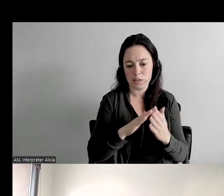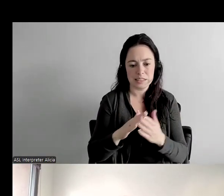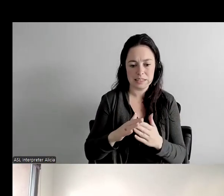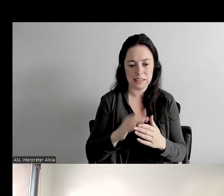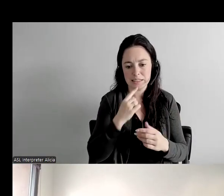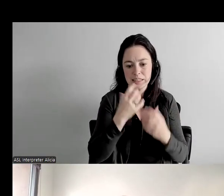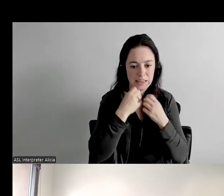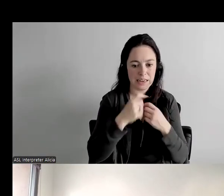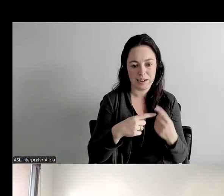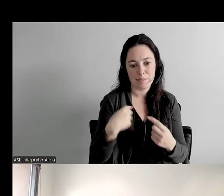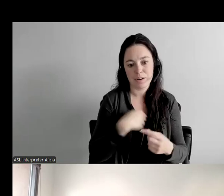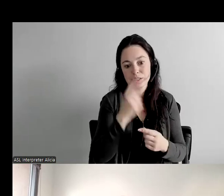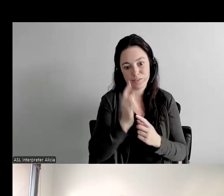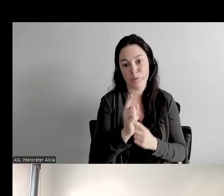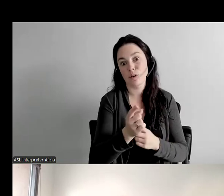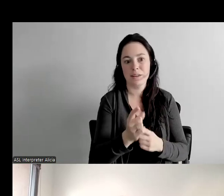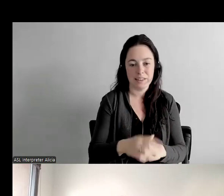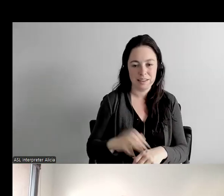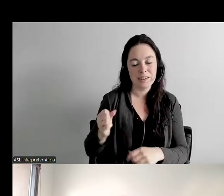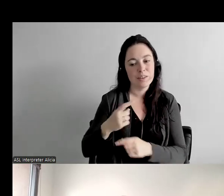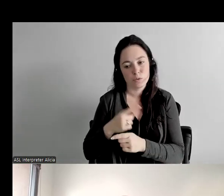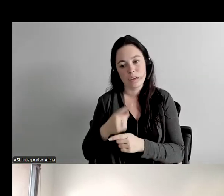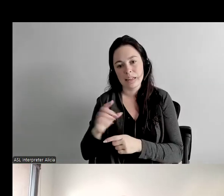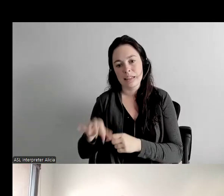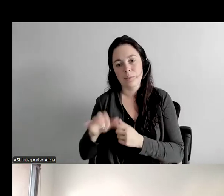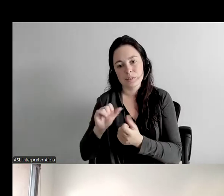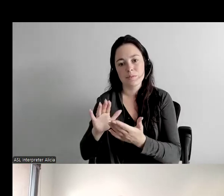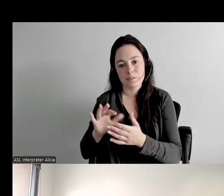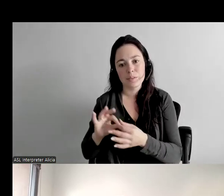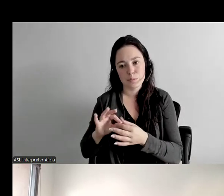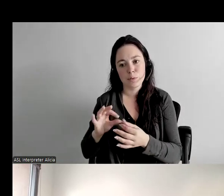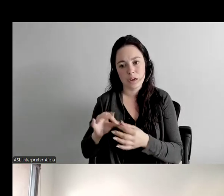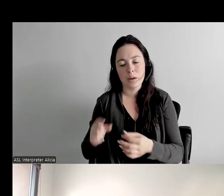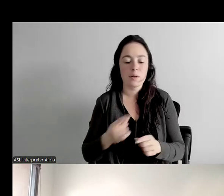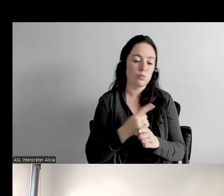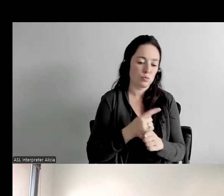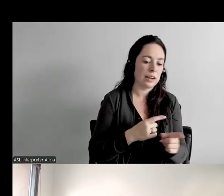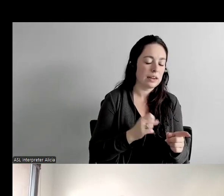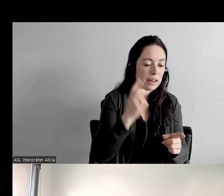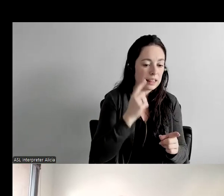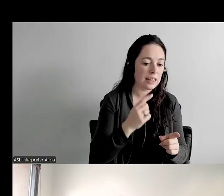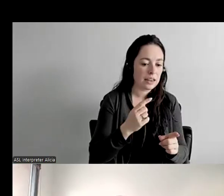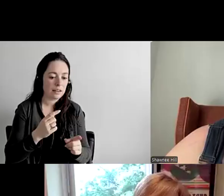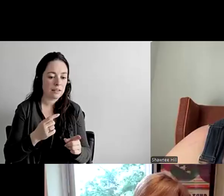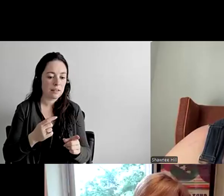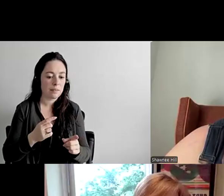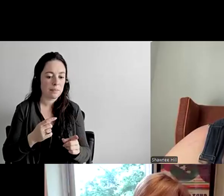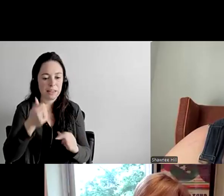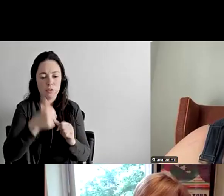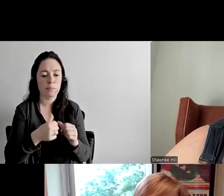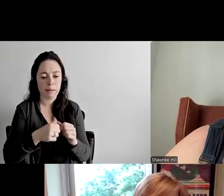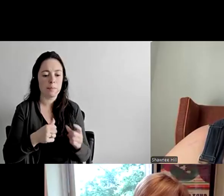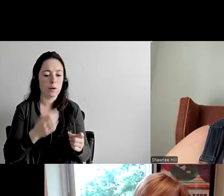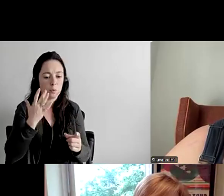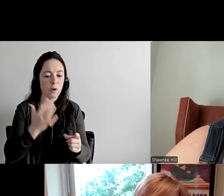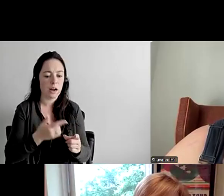minute. That's what I was asking Annette about. Right. Yeah. And I think I know, I I think just I wanna- remember why